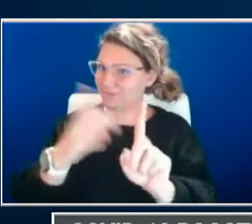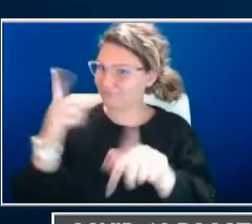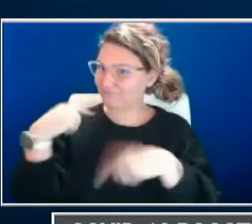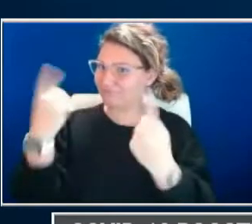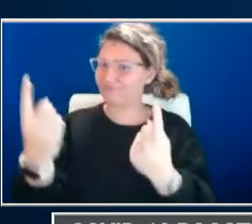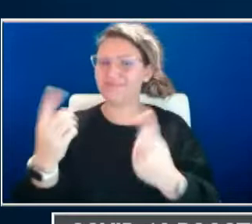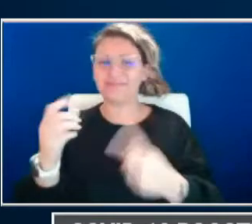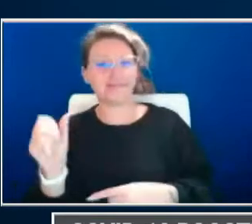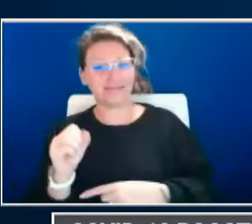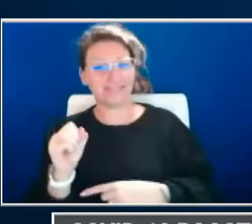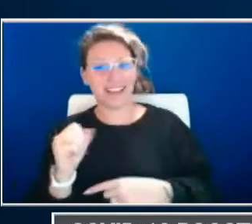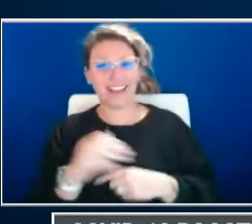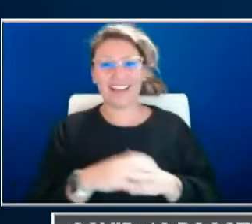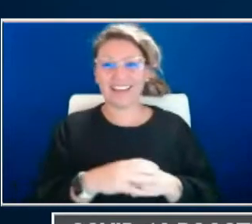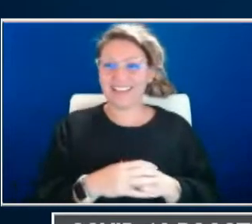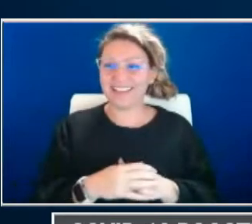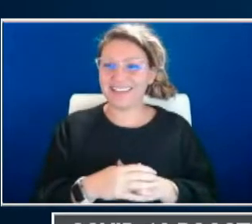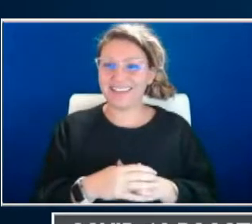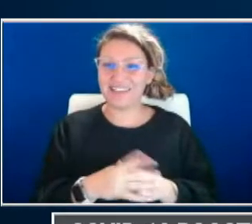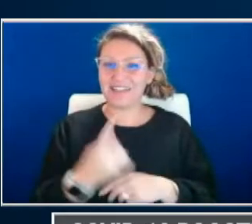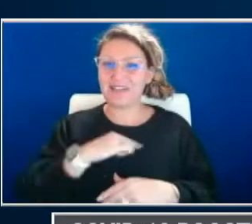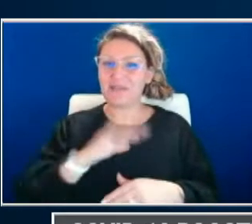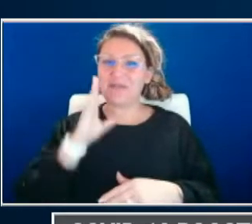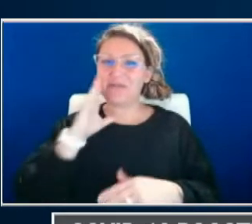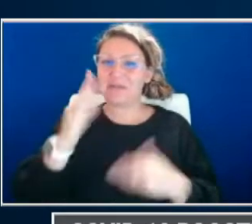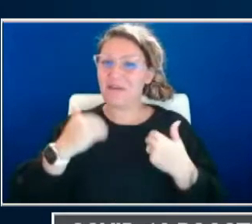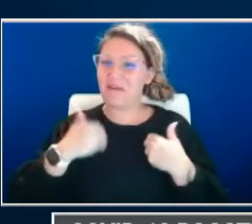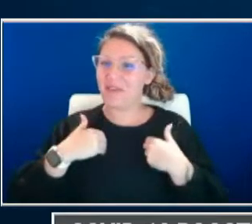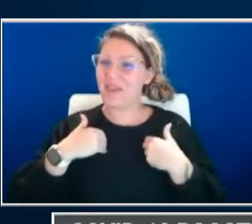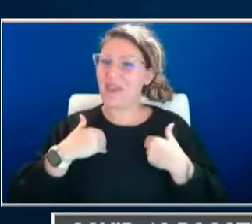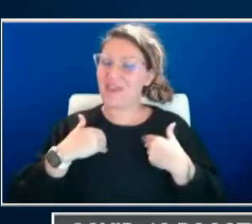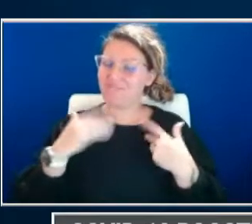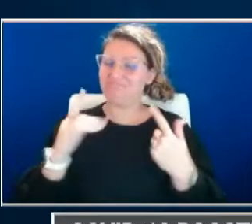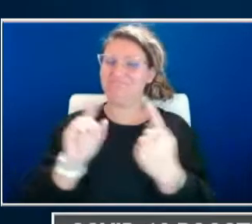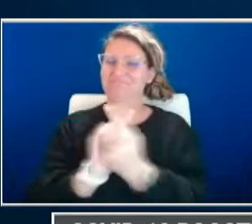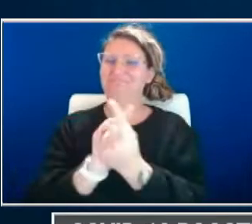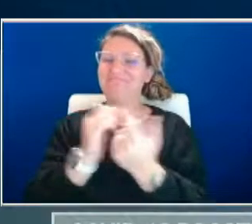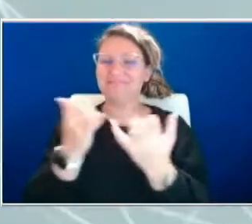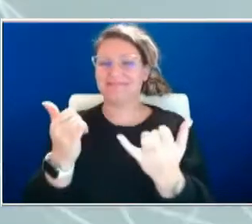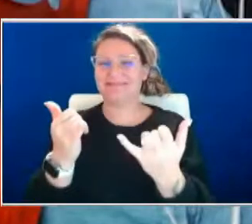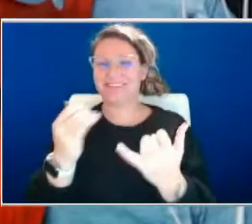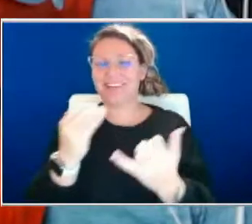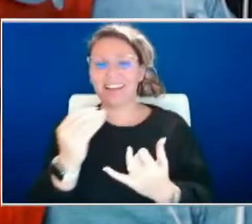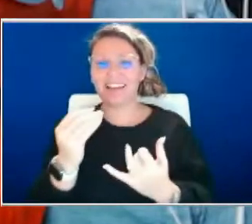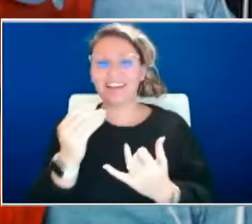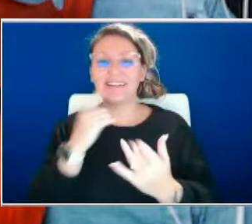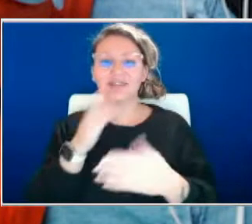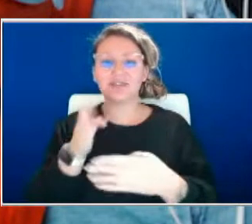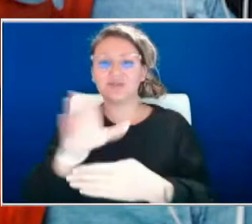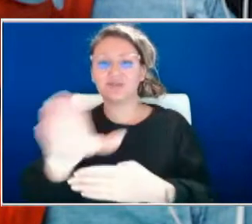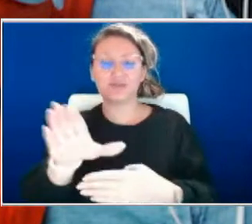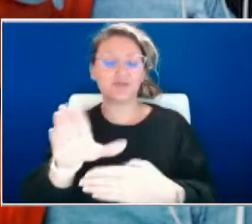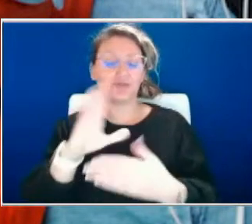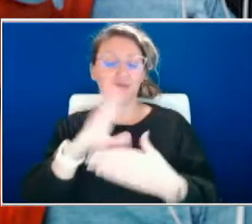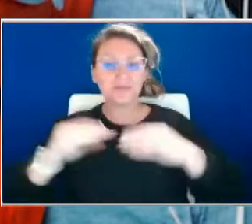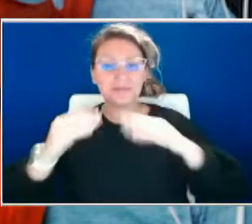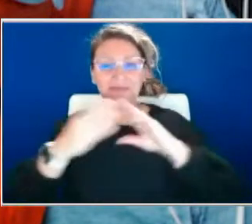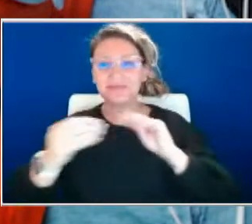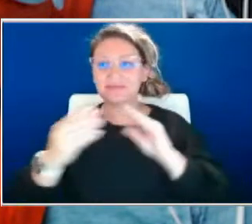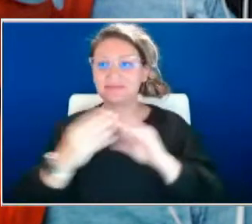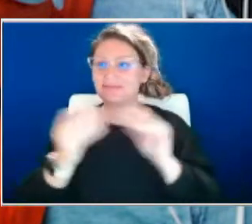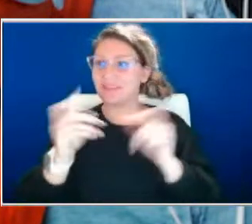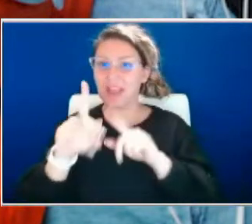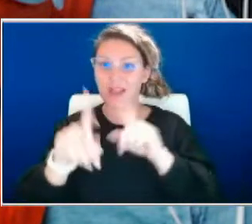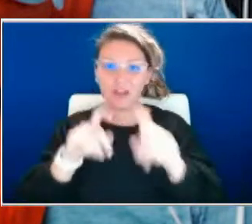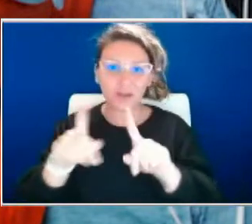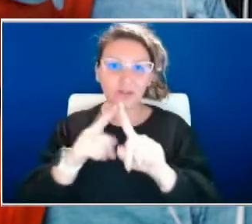Yeah. Well, we will have a reunion of sorts and share your story in a moment. But in the meantime, we know you have a lot of questions from cancer to